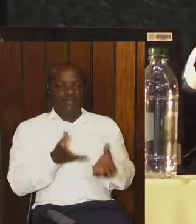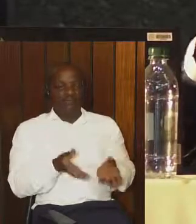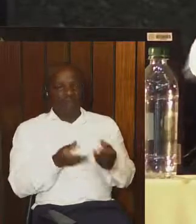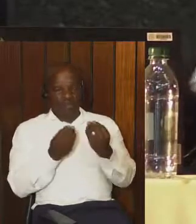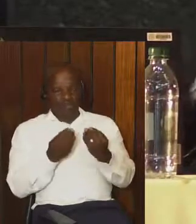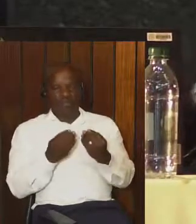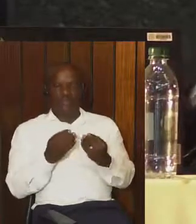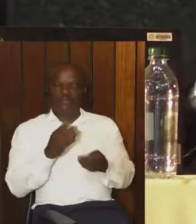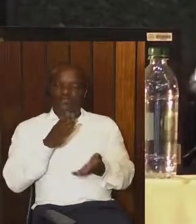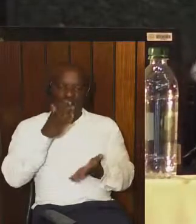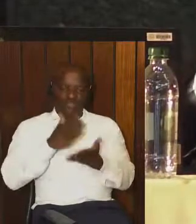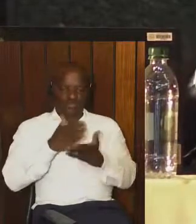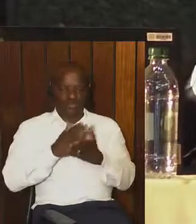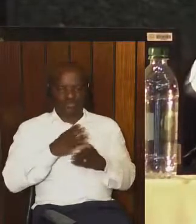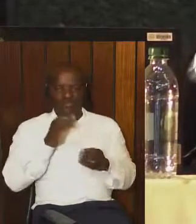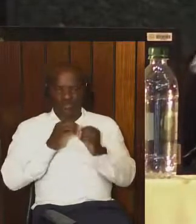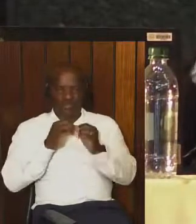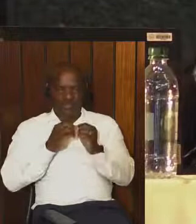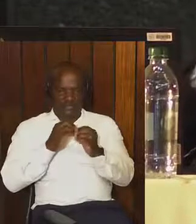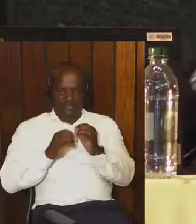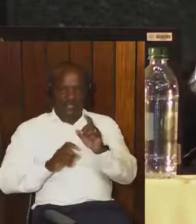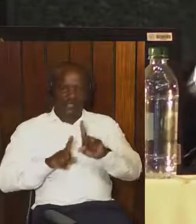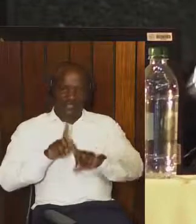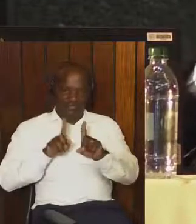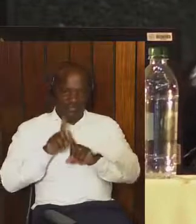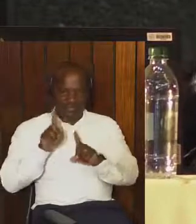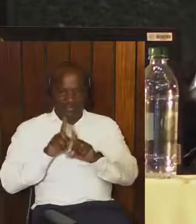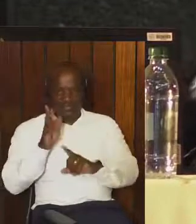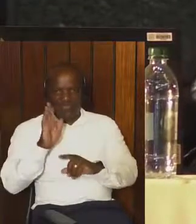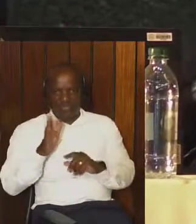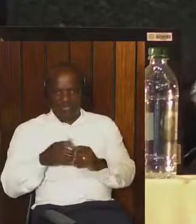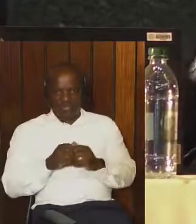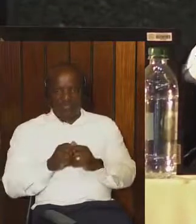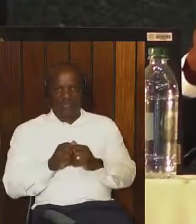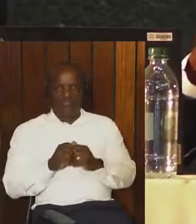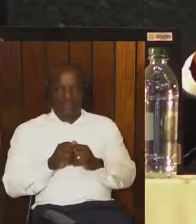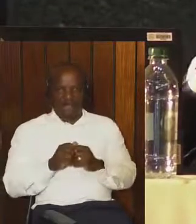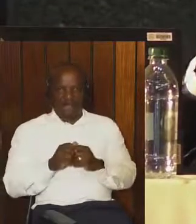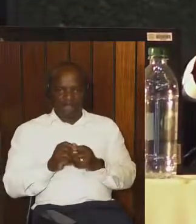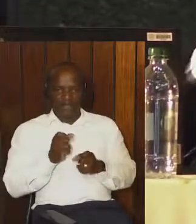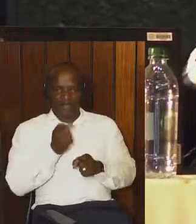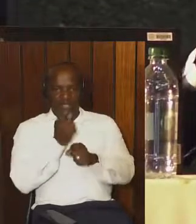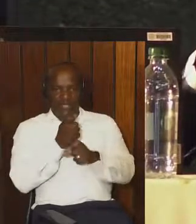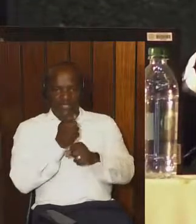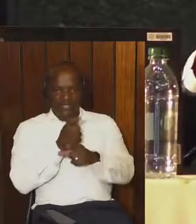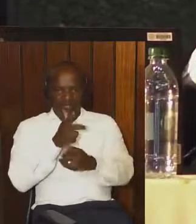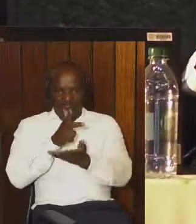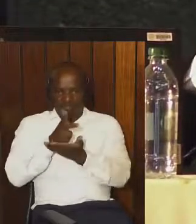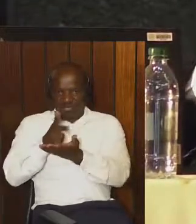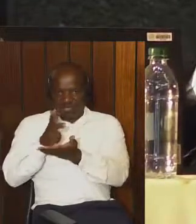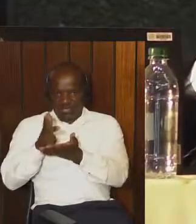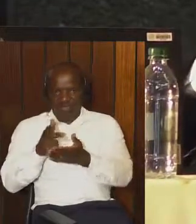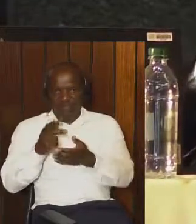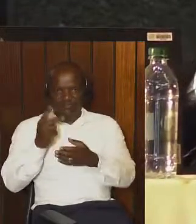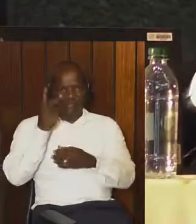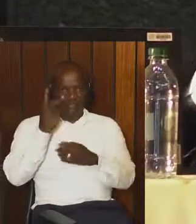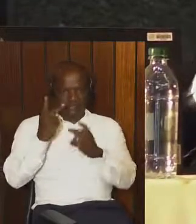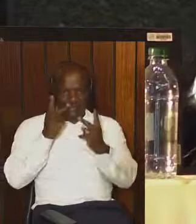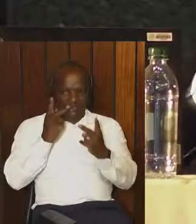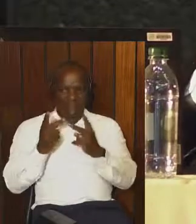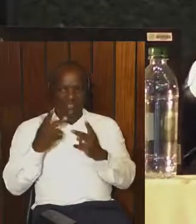because it's in our plan to ensure that that taxi rank functions properly. We were there, obviously. I was there. I saw that it's not in good